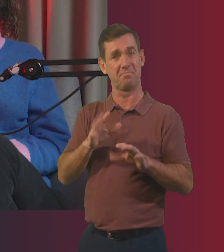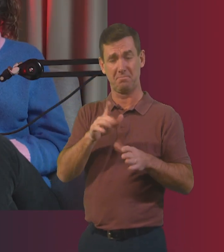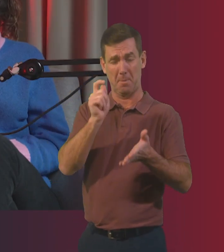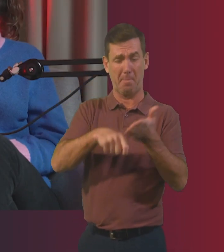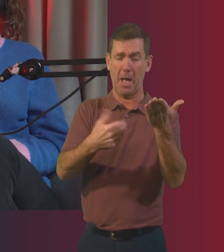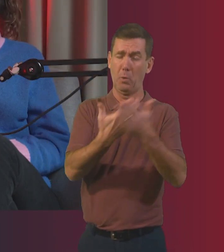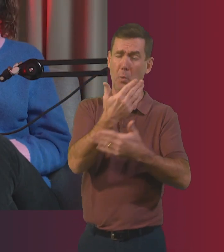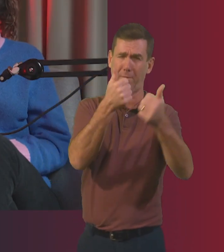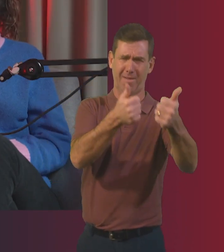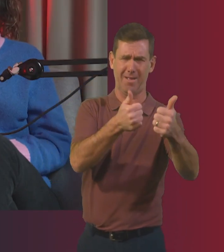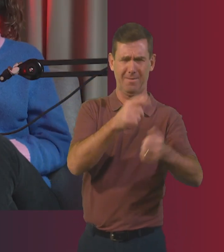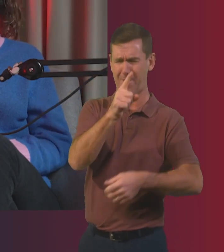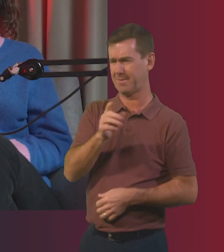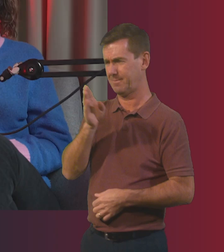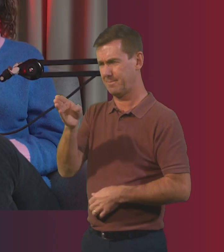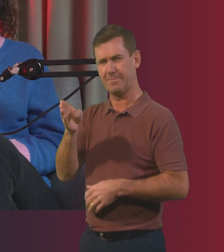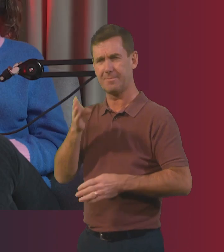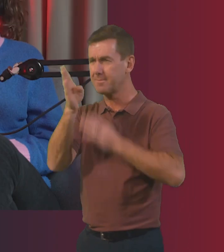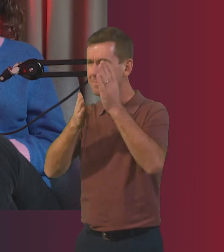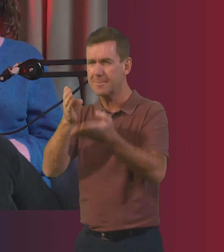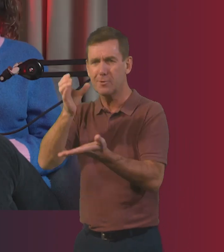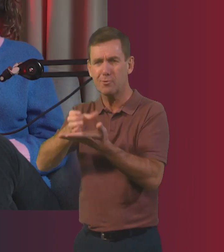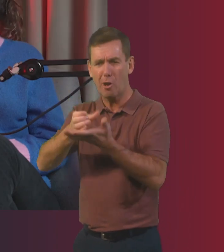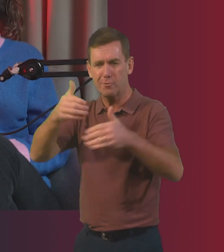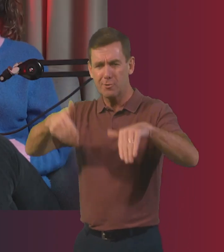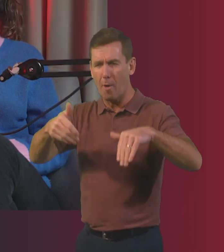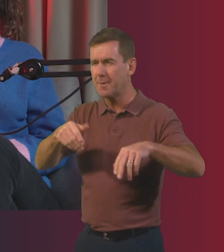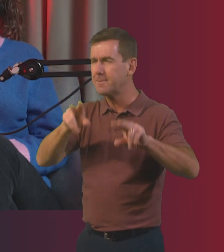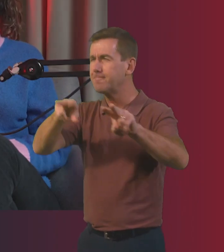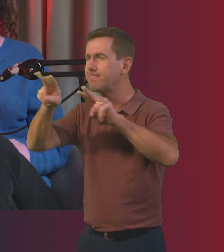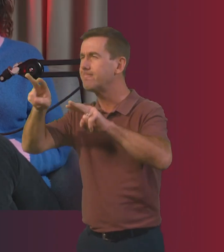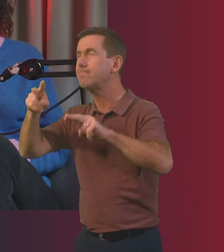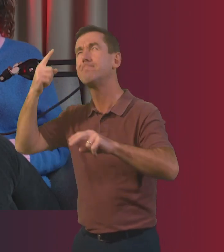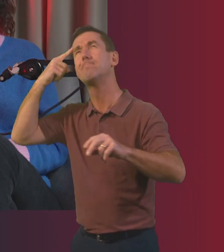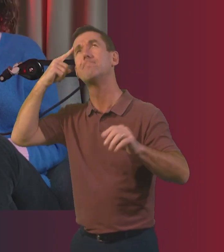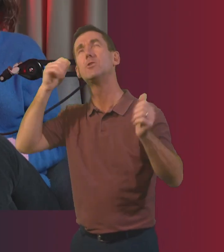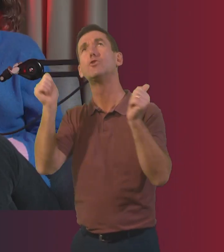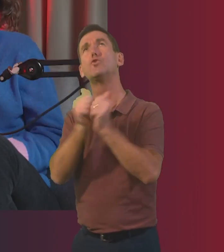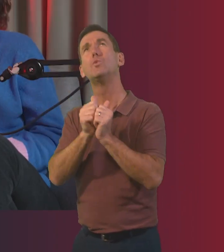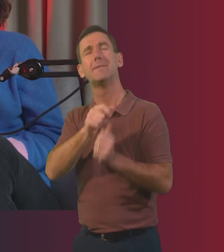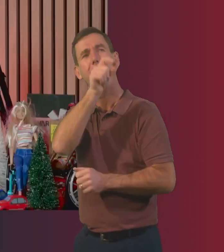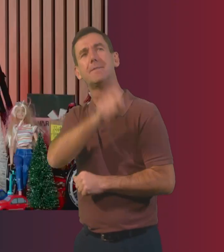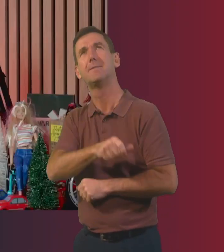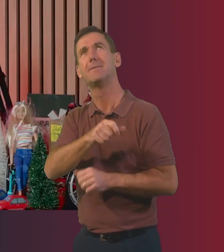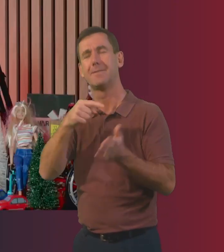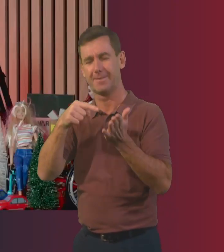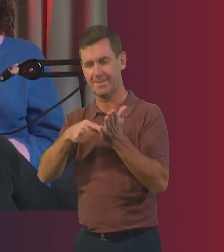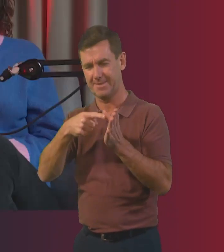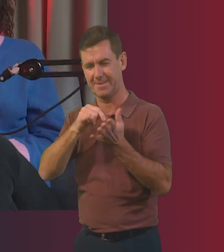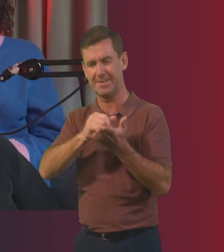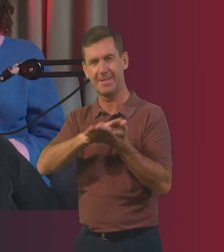going onto an auction website or you're going into shops and you're looking for something that you think, that's Tasha.